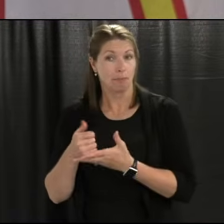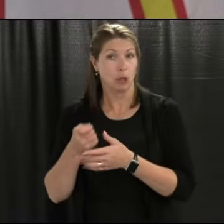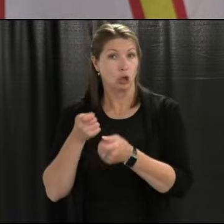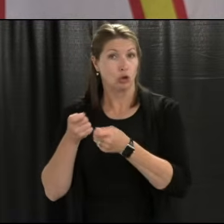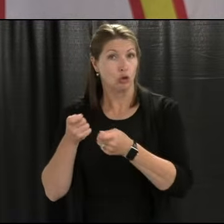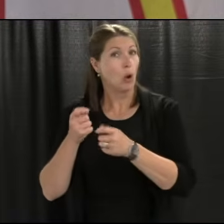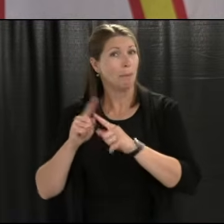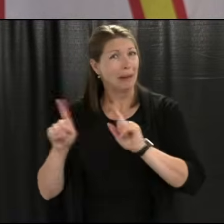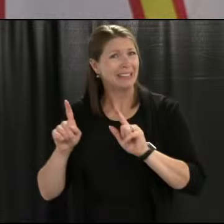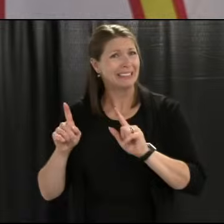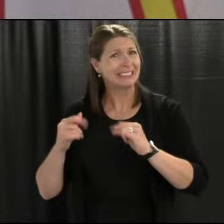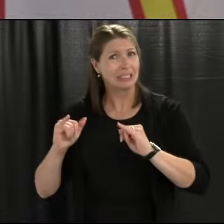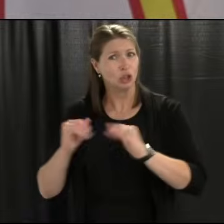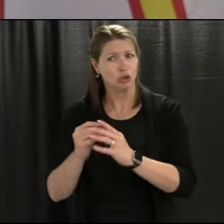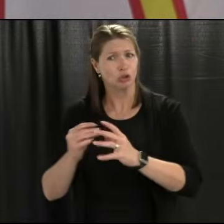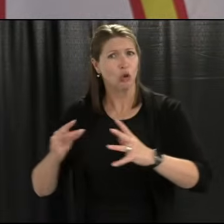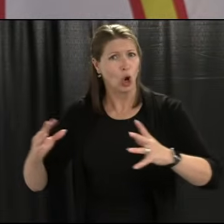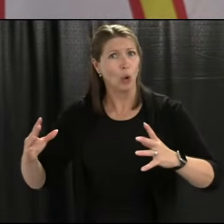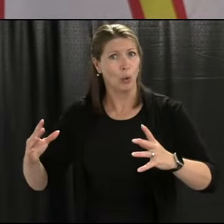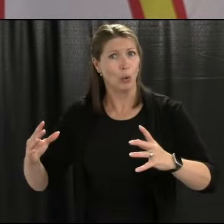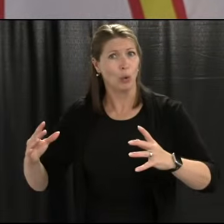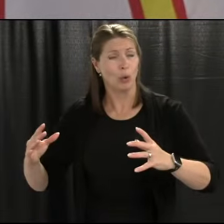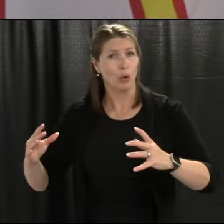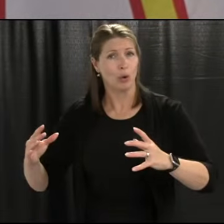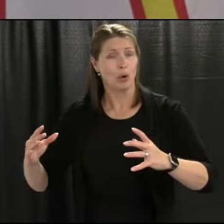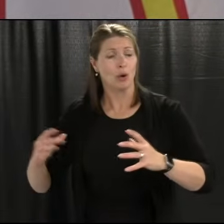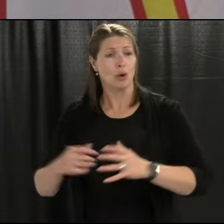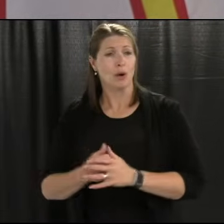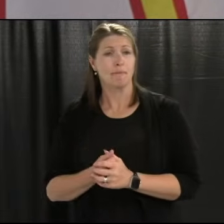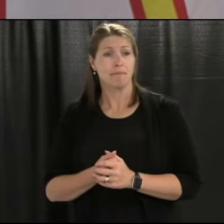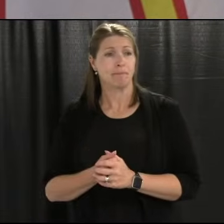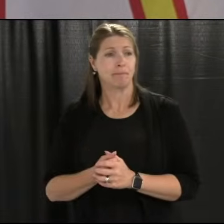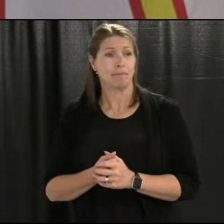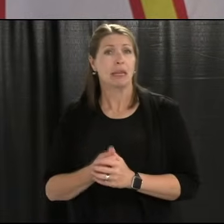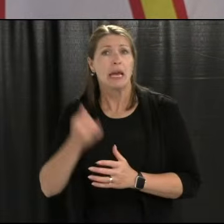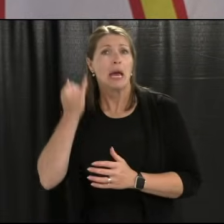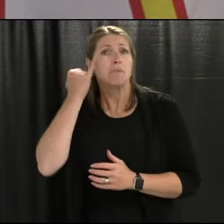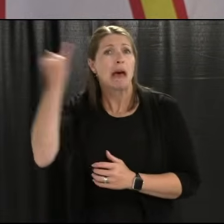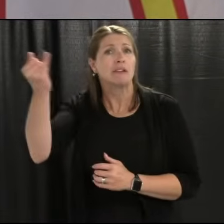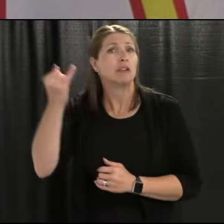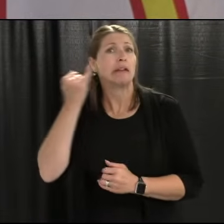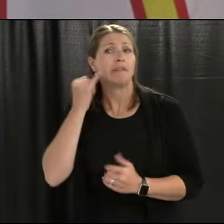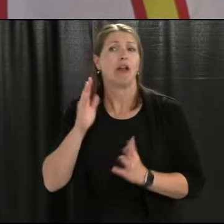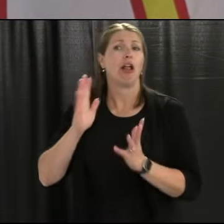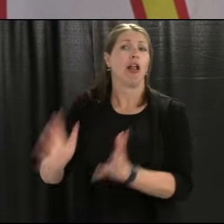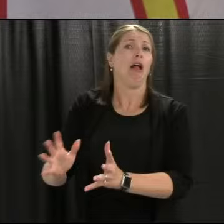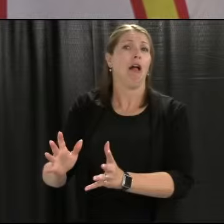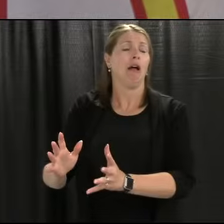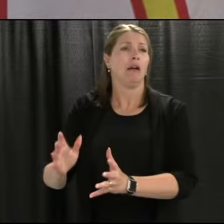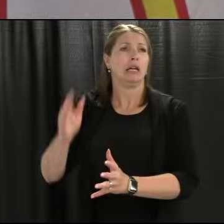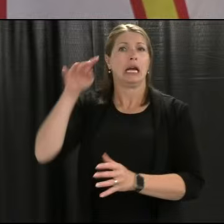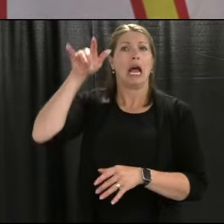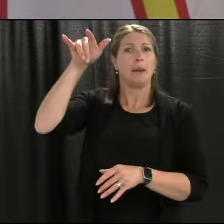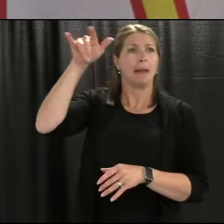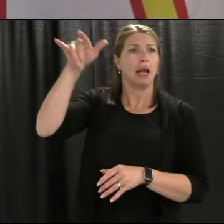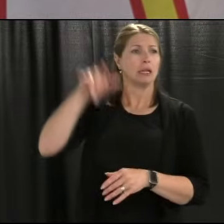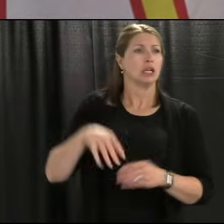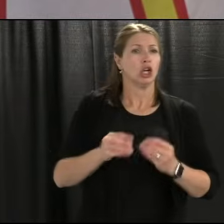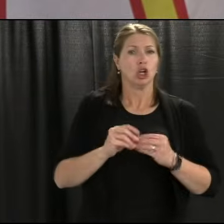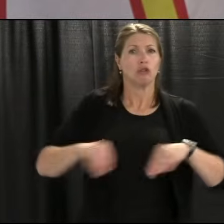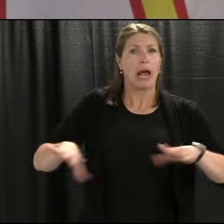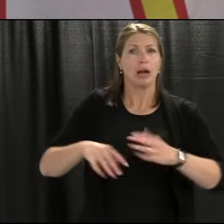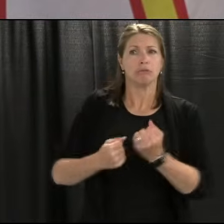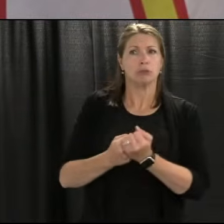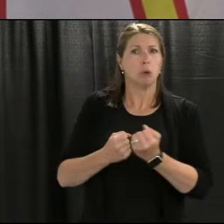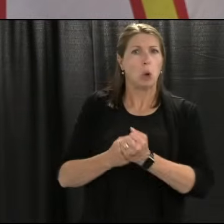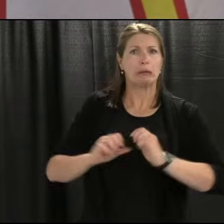to grow. You can only imagine how fast and how much larger they'd be if we didn't have the work on the ground and work in the air, making sure that we continue to